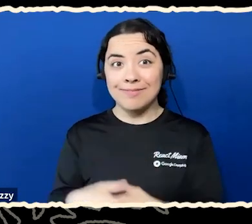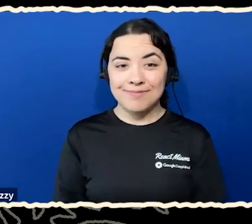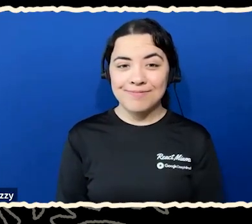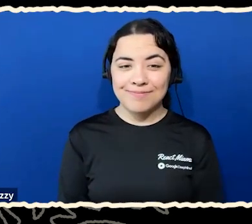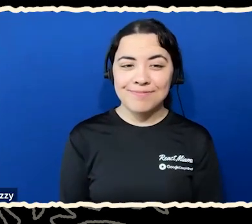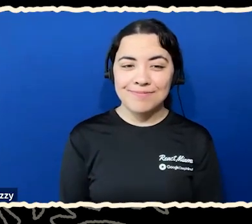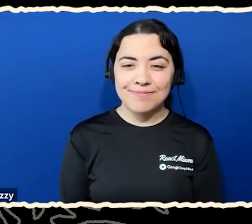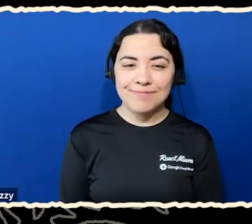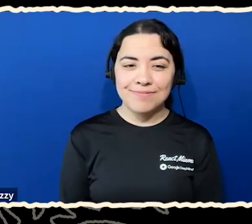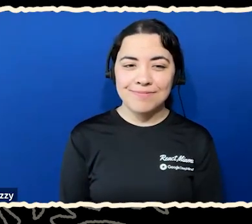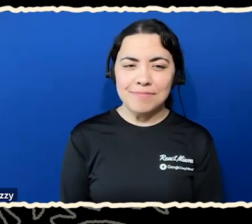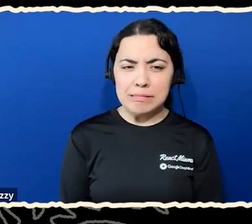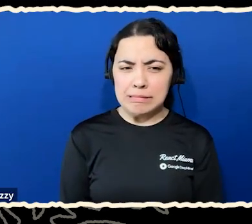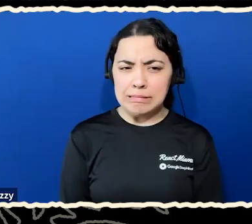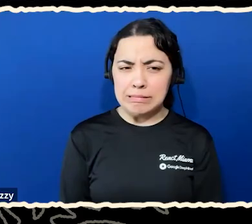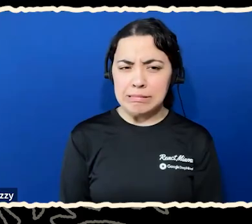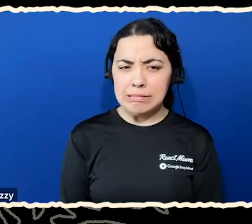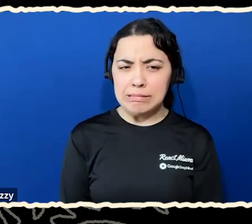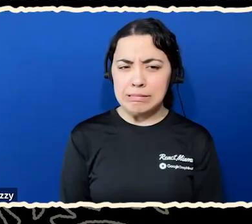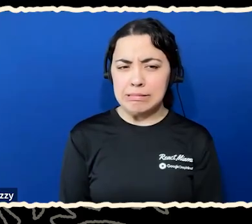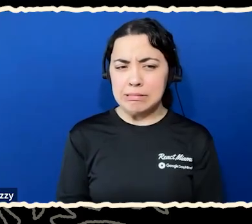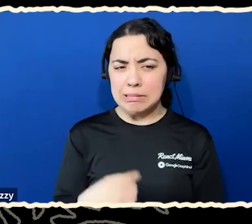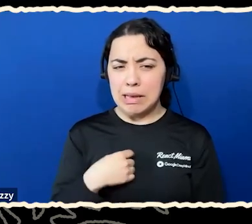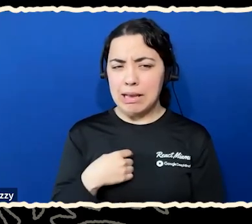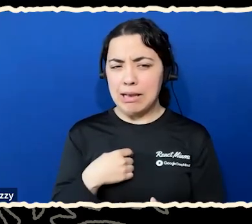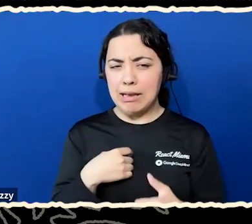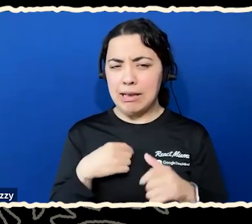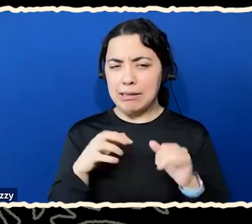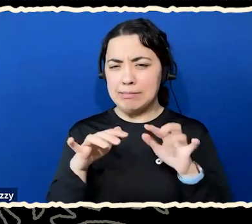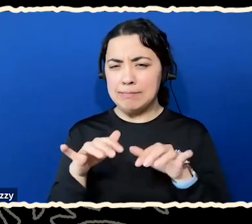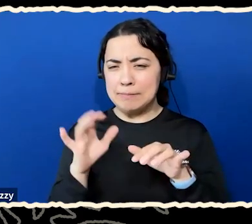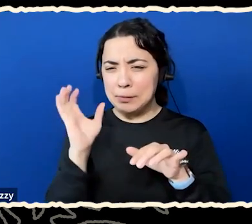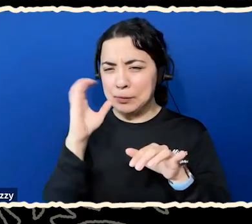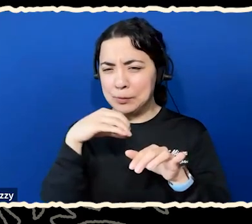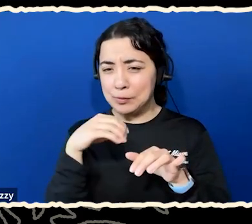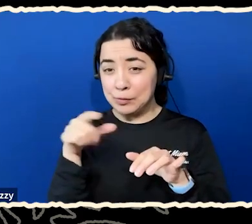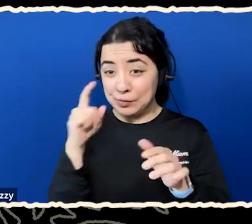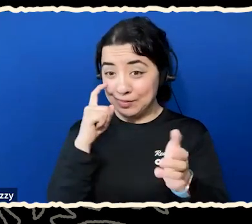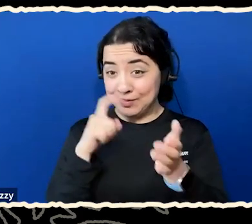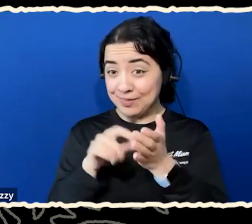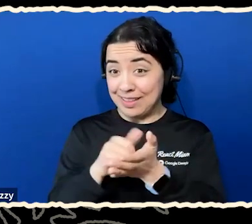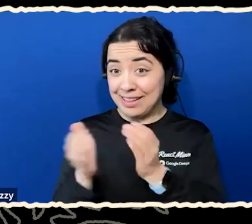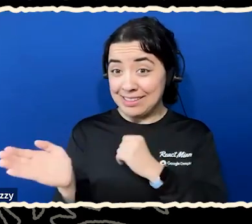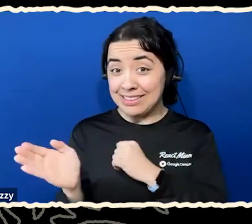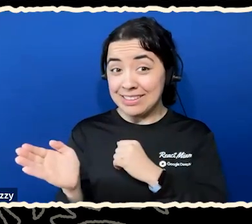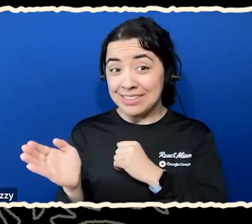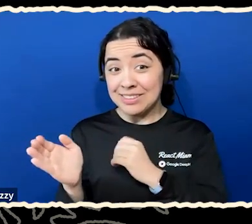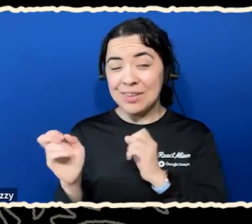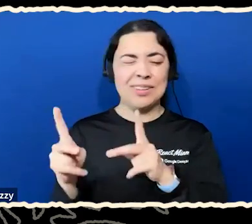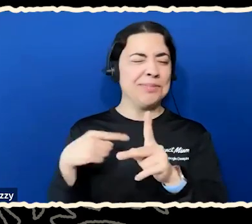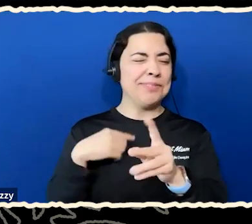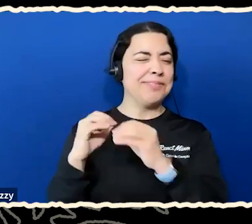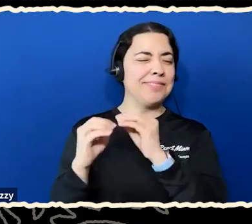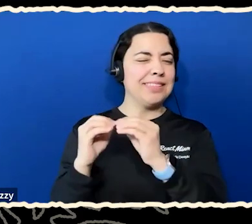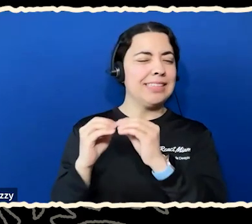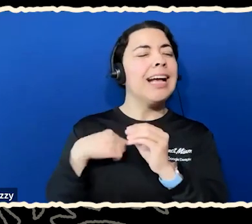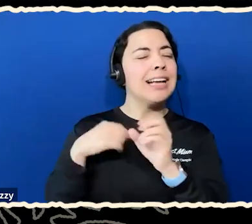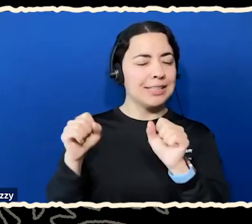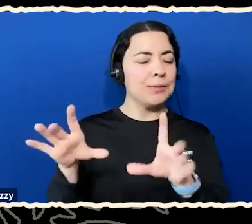Oh, I did something really weird, didn't I? Do you see that? Okay, let me fix this. I can do